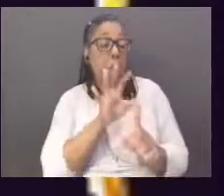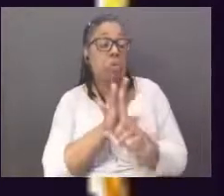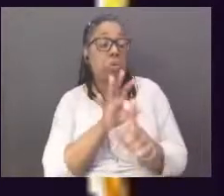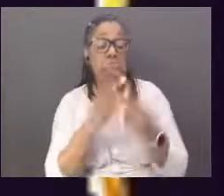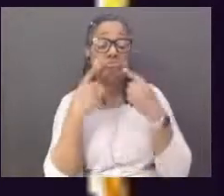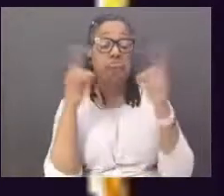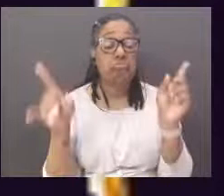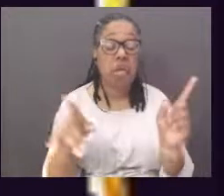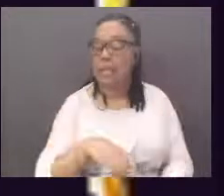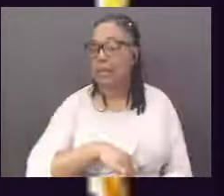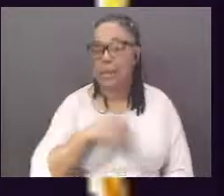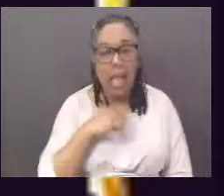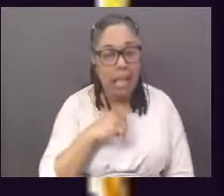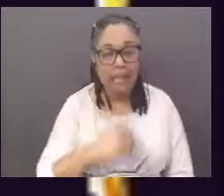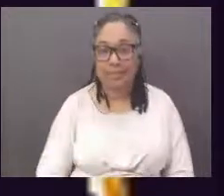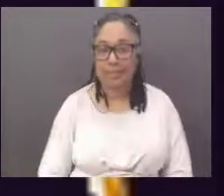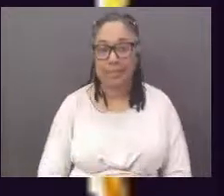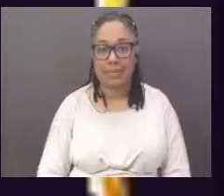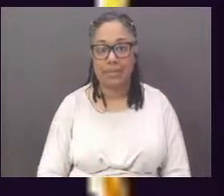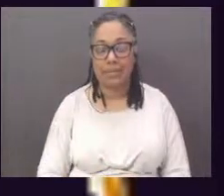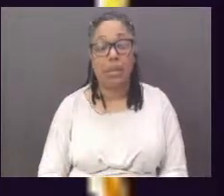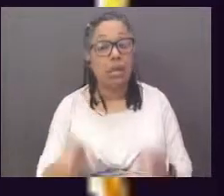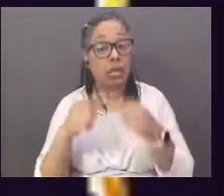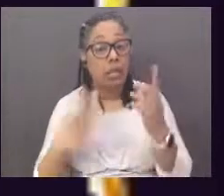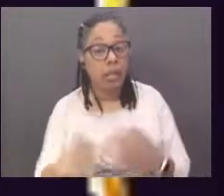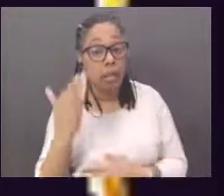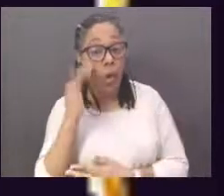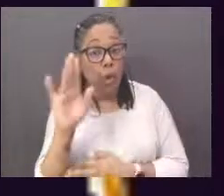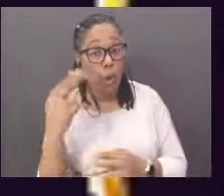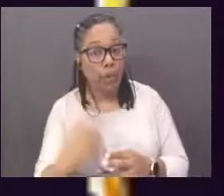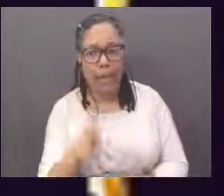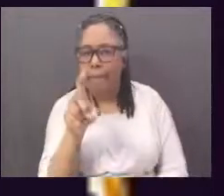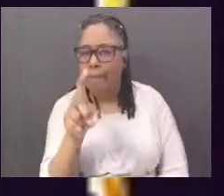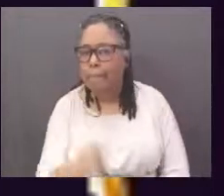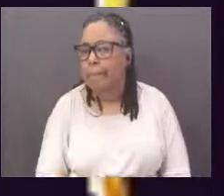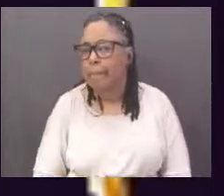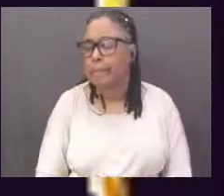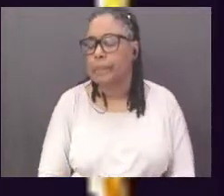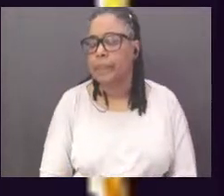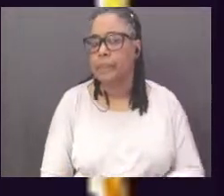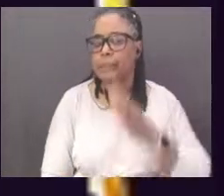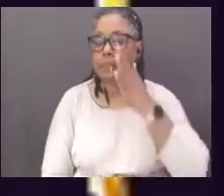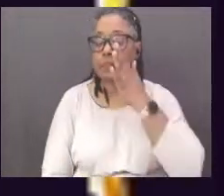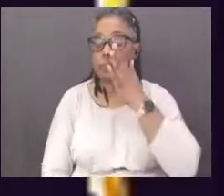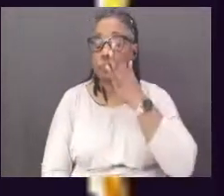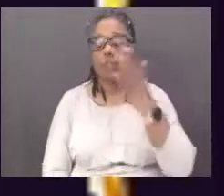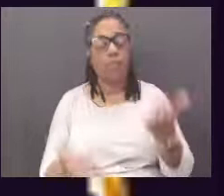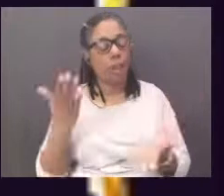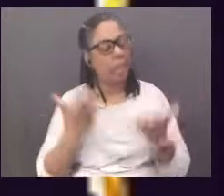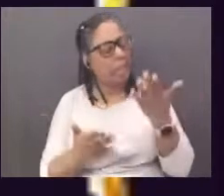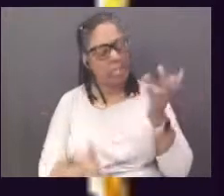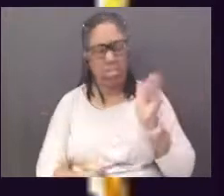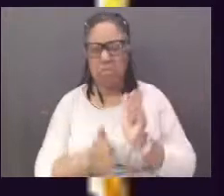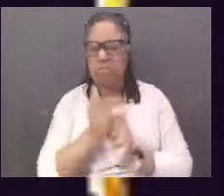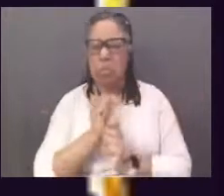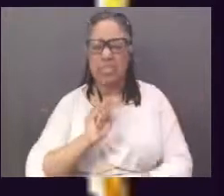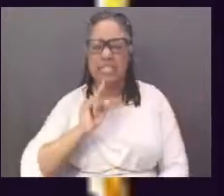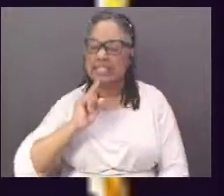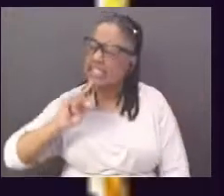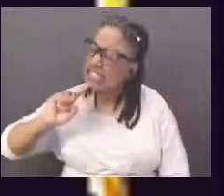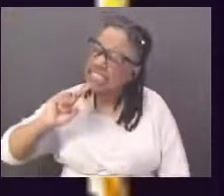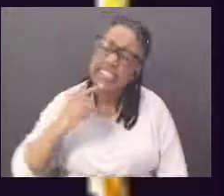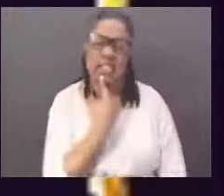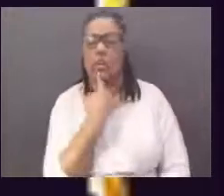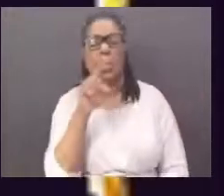an issue. Does the enemy know your name? This might be the most serious question you've ever